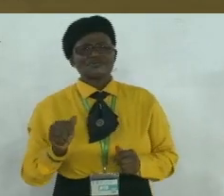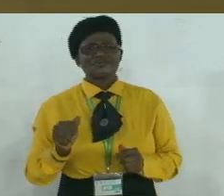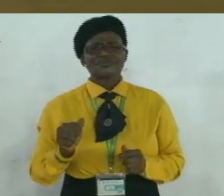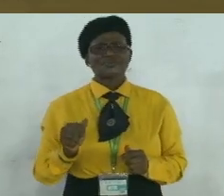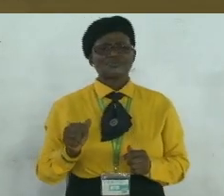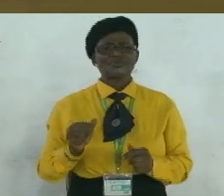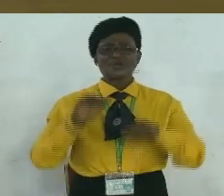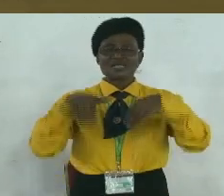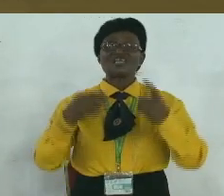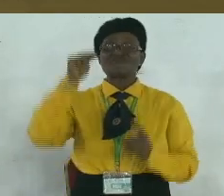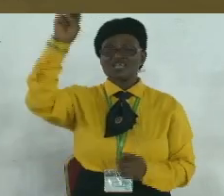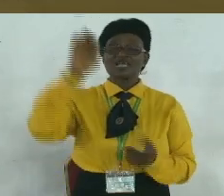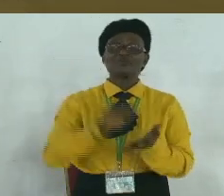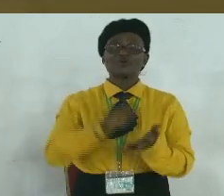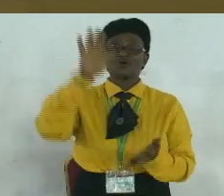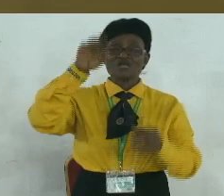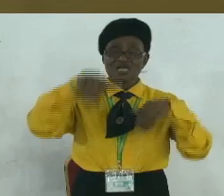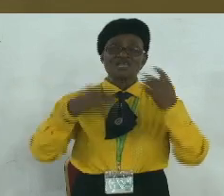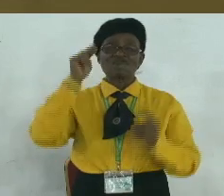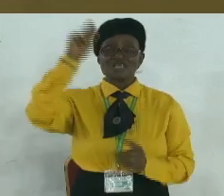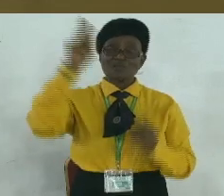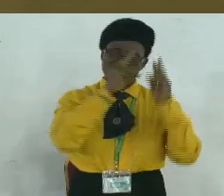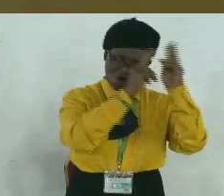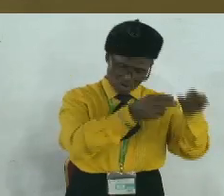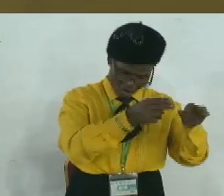Give Him glory, give Him honor.